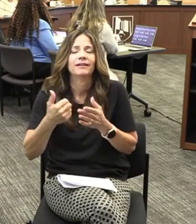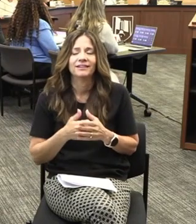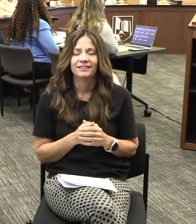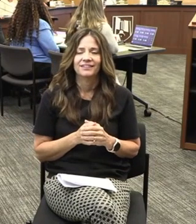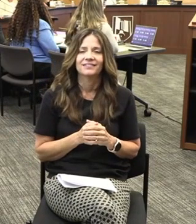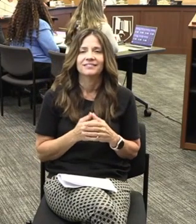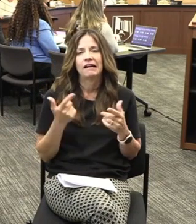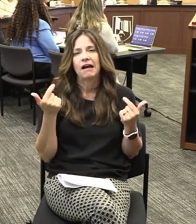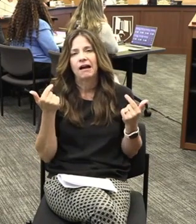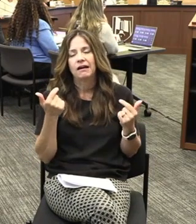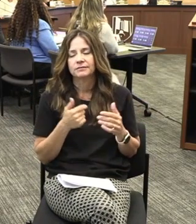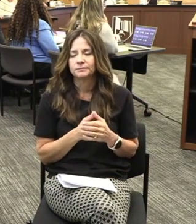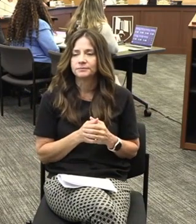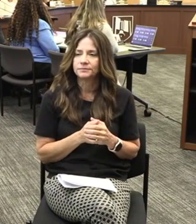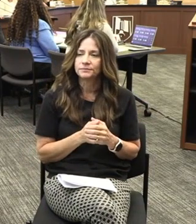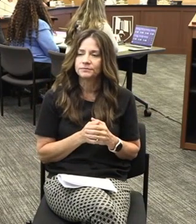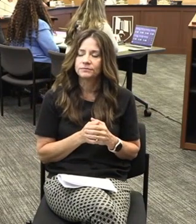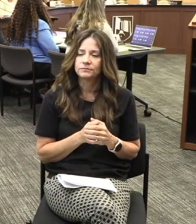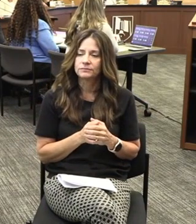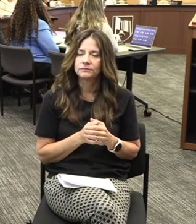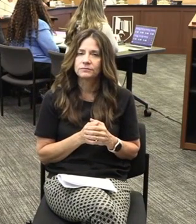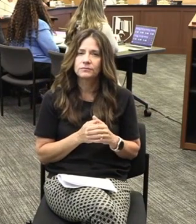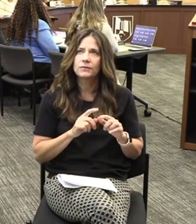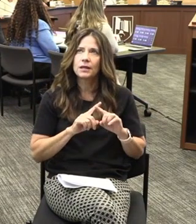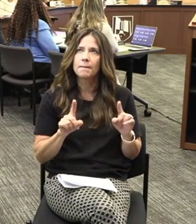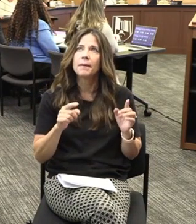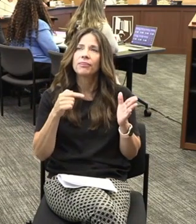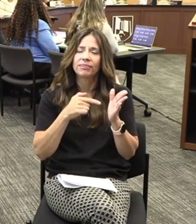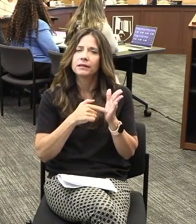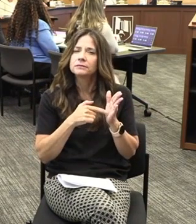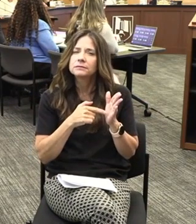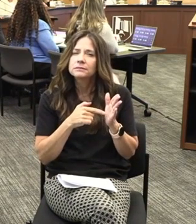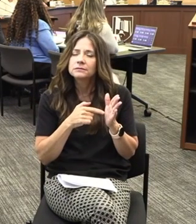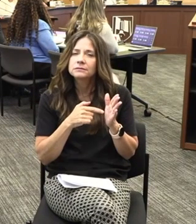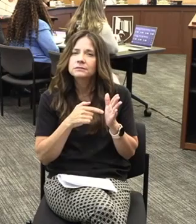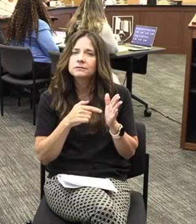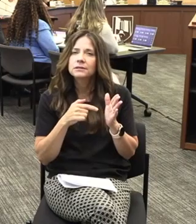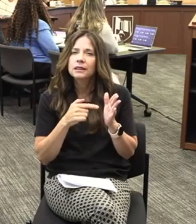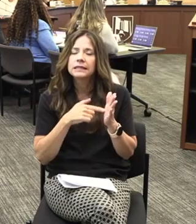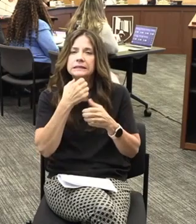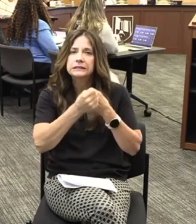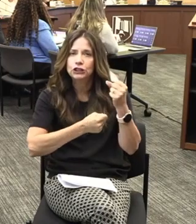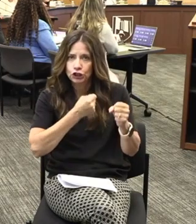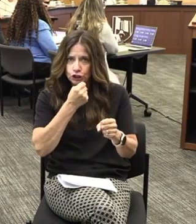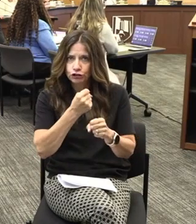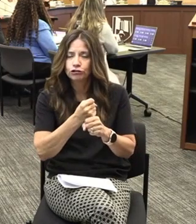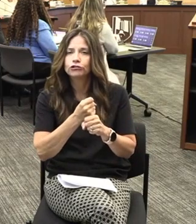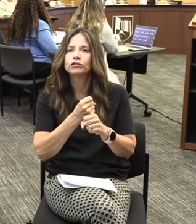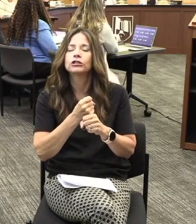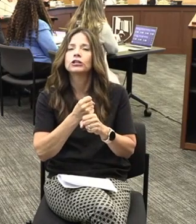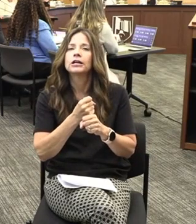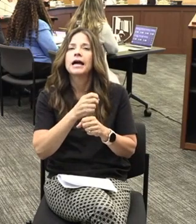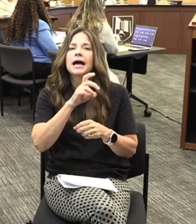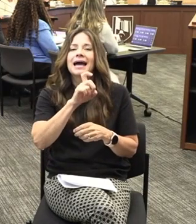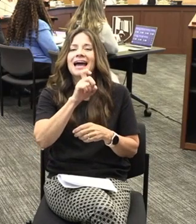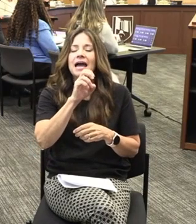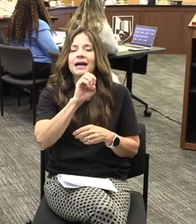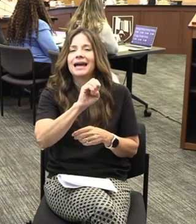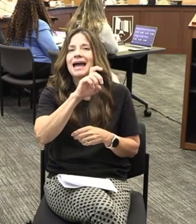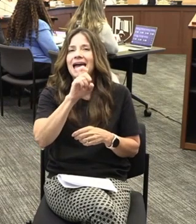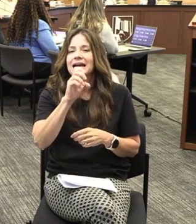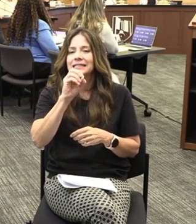that. But this thing has just grown. This year, ExxonMobil was our partner,